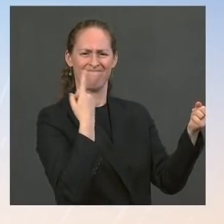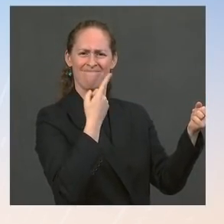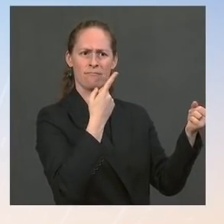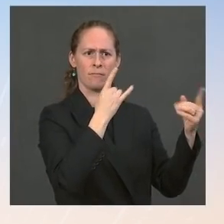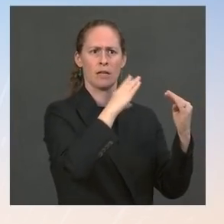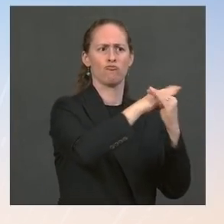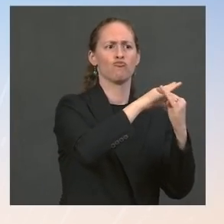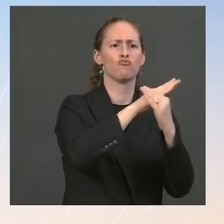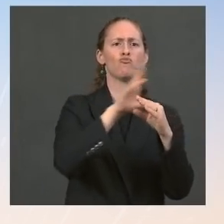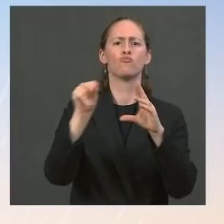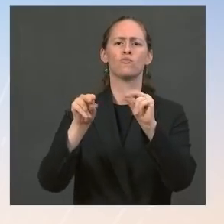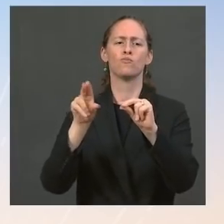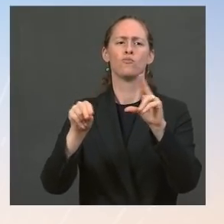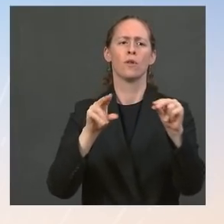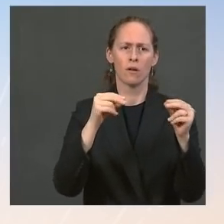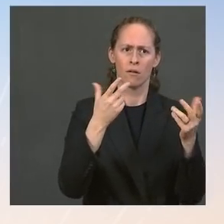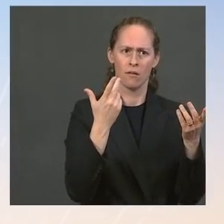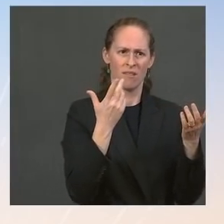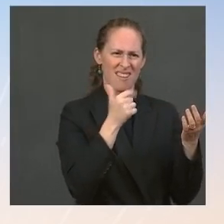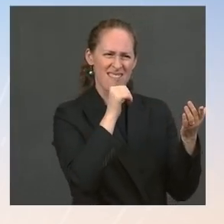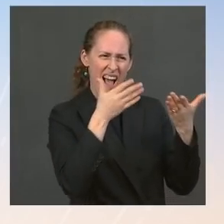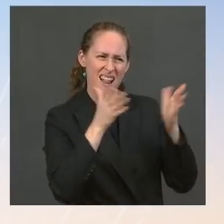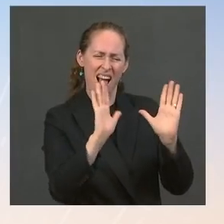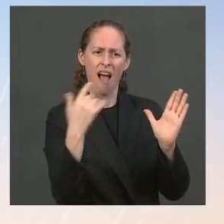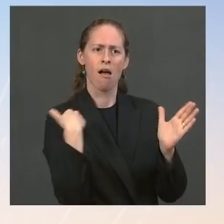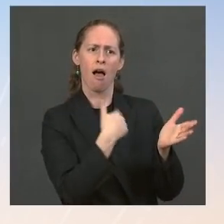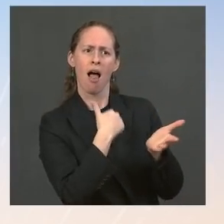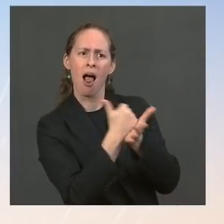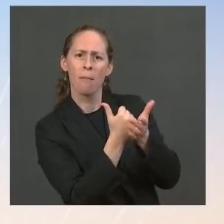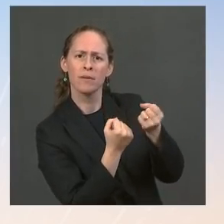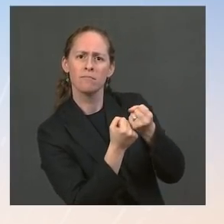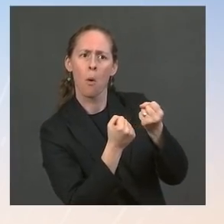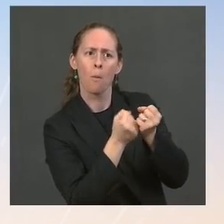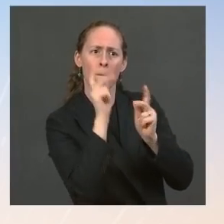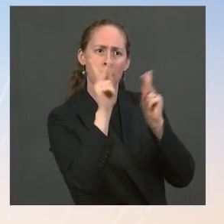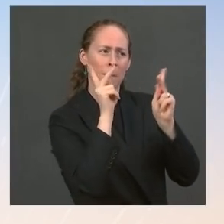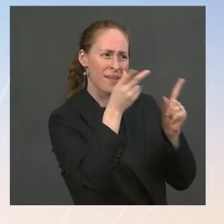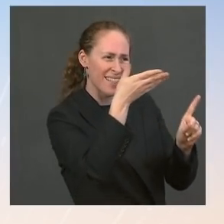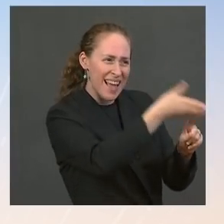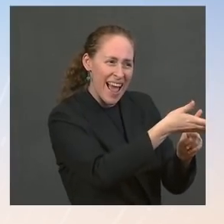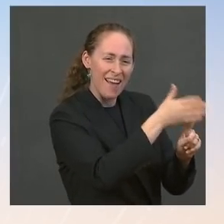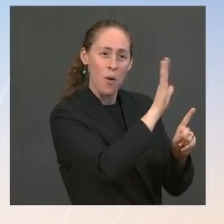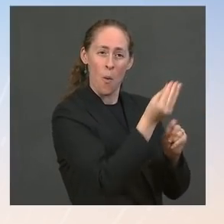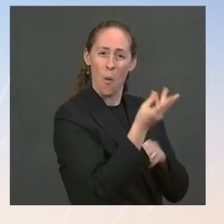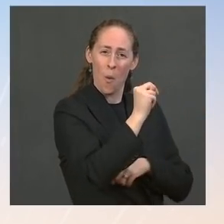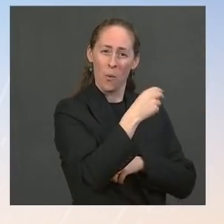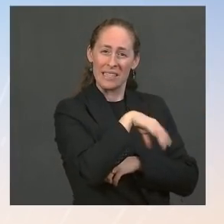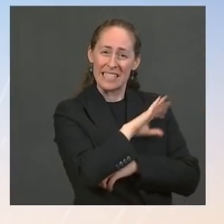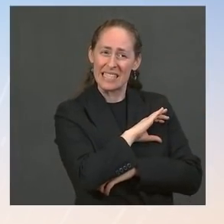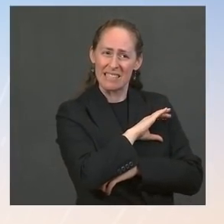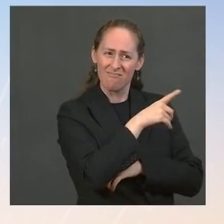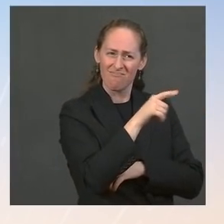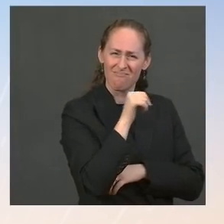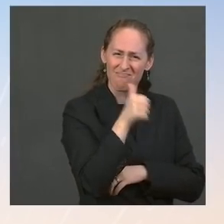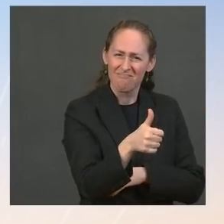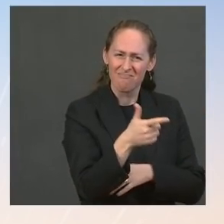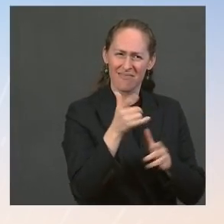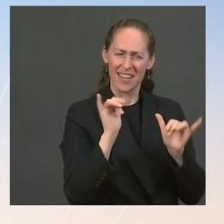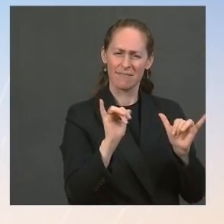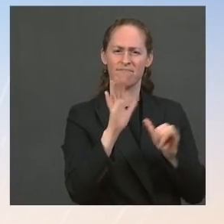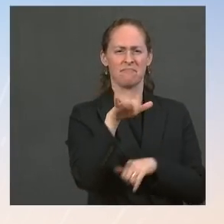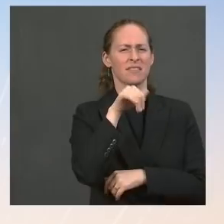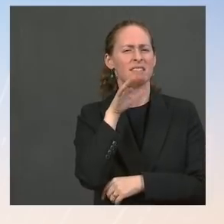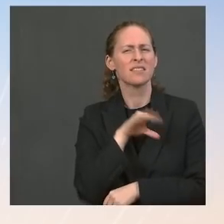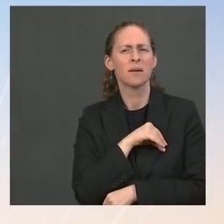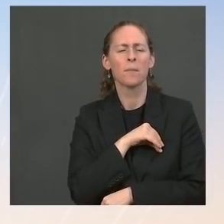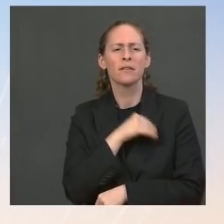operations and depriving your own citizens of the basic means of survival is unacceptable. President Biden signed an executive order earlier this month